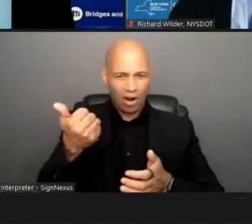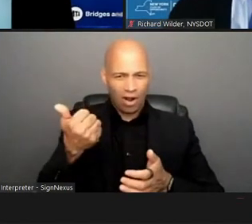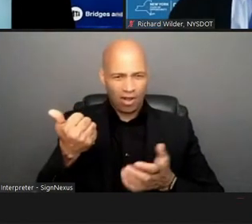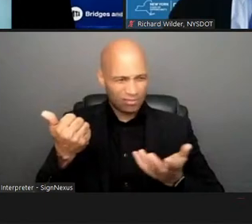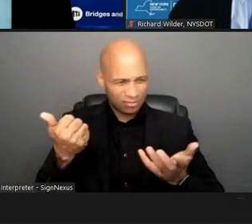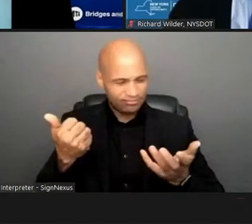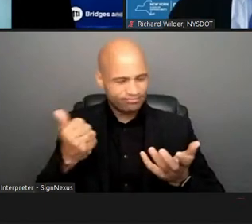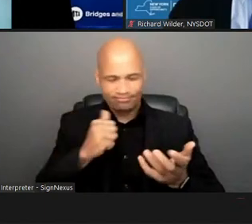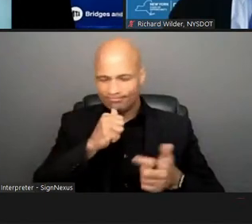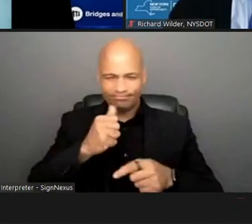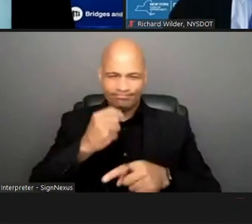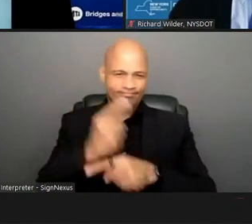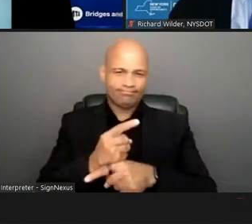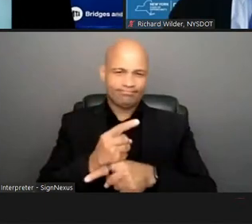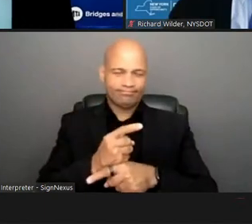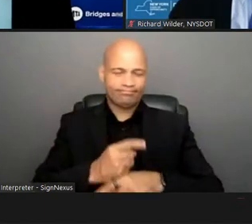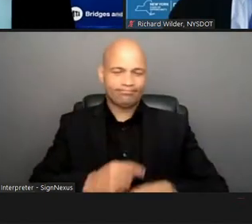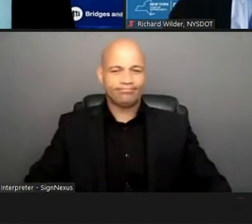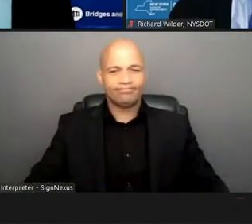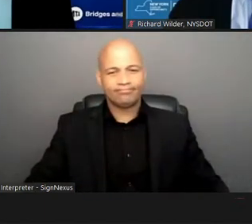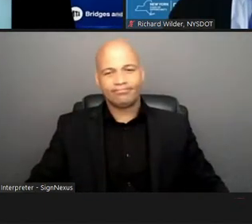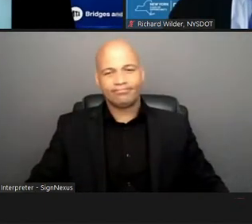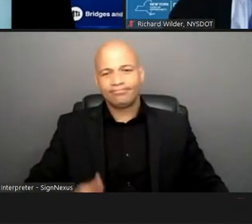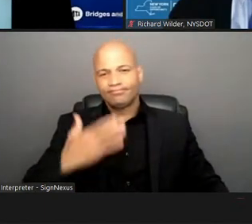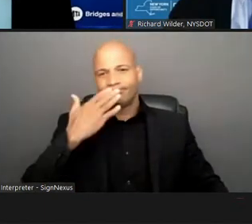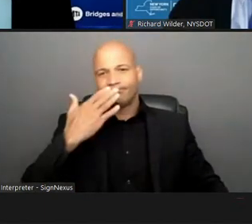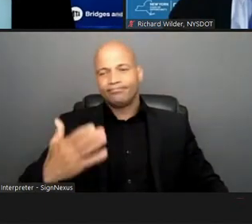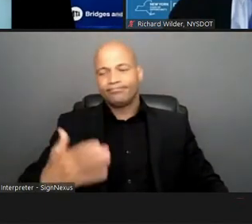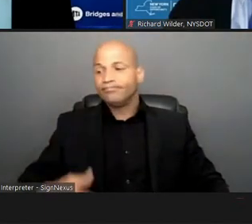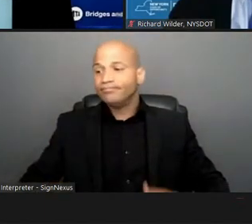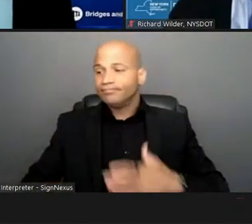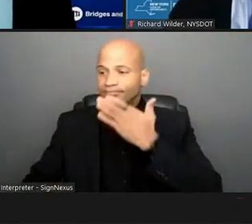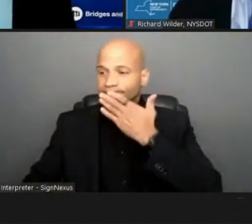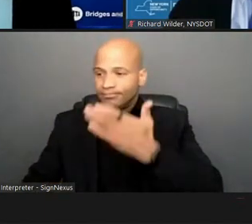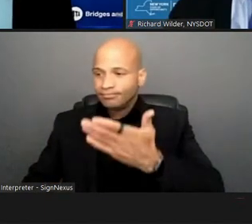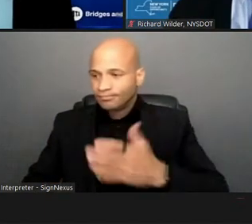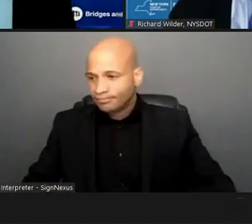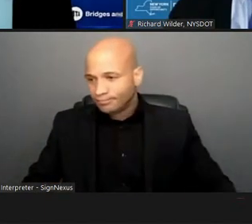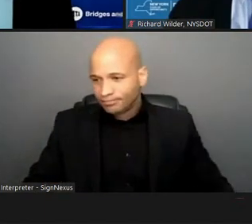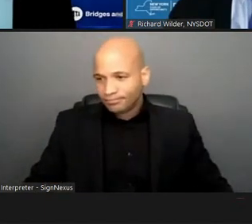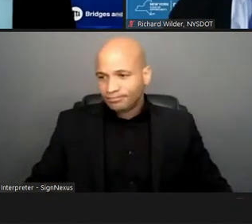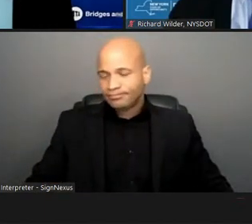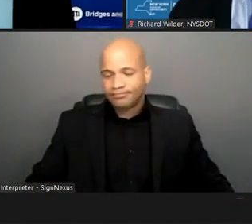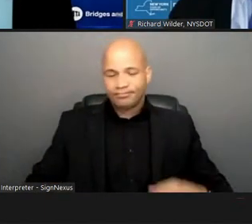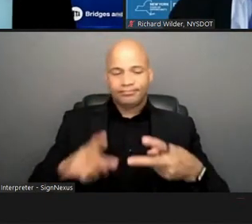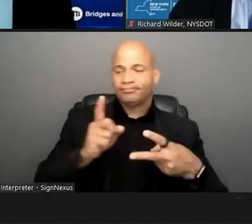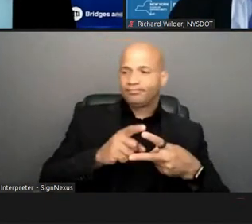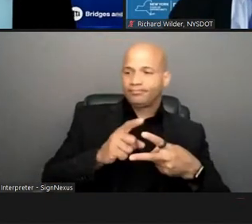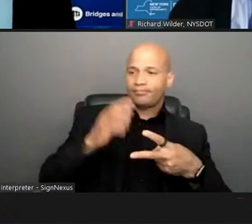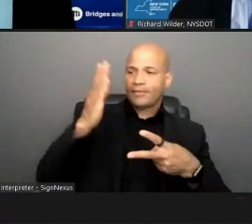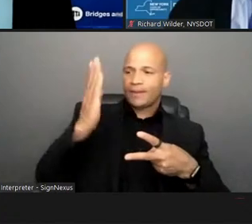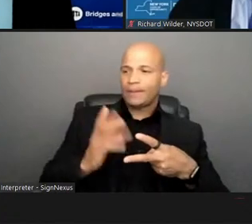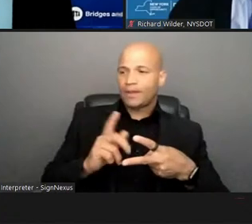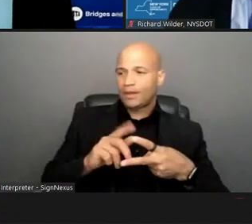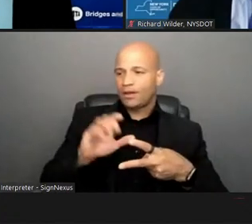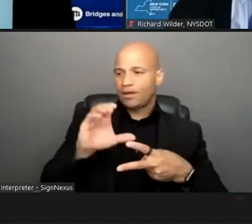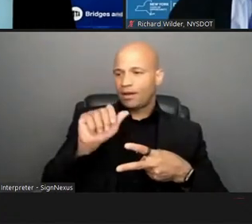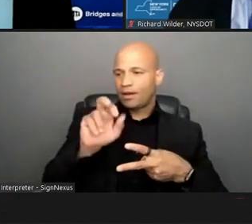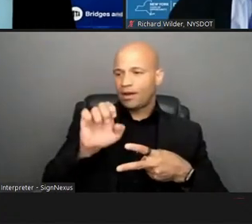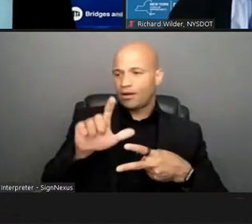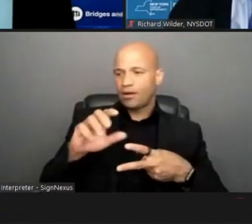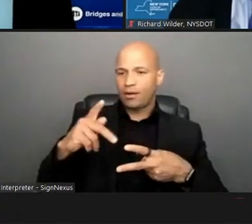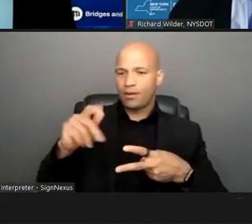moral thank you thank you our next speaker is Carol Parker